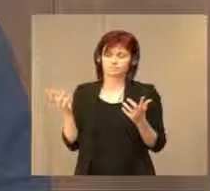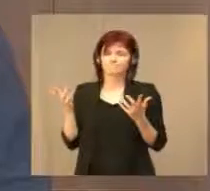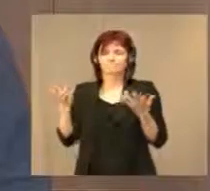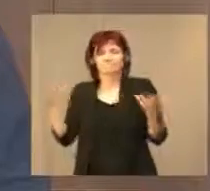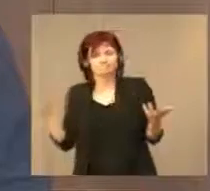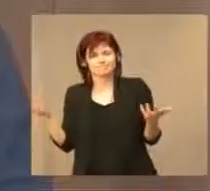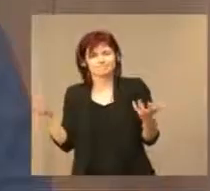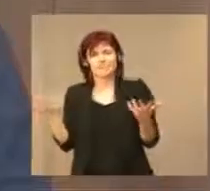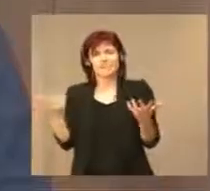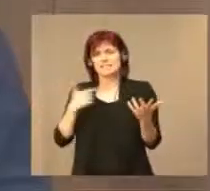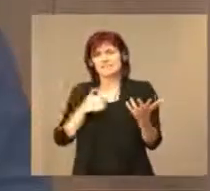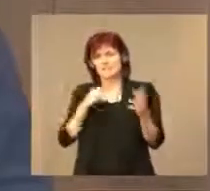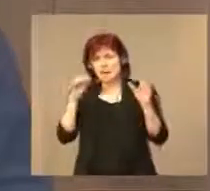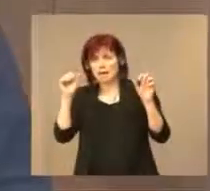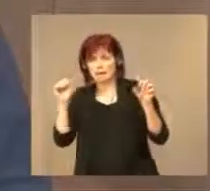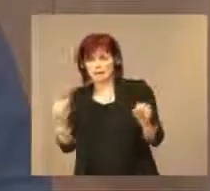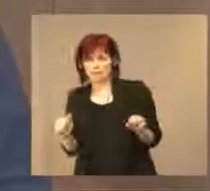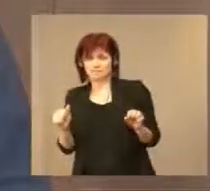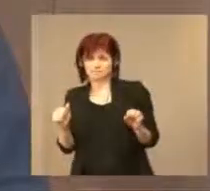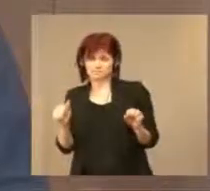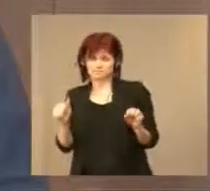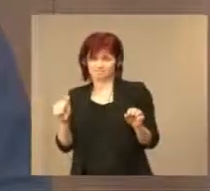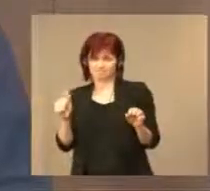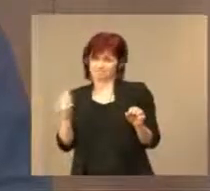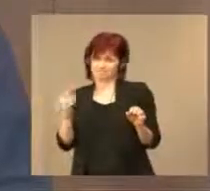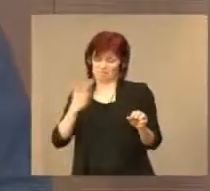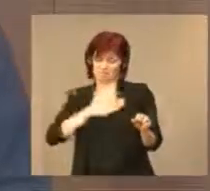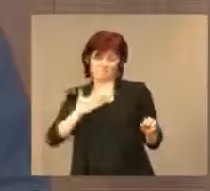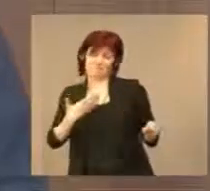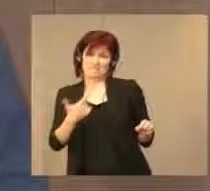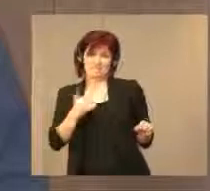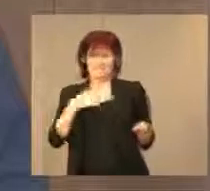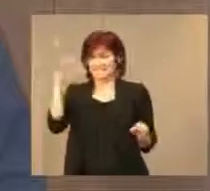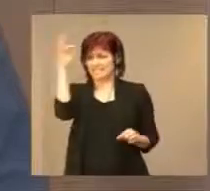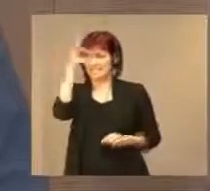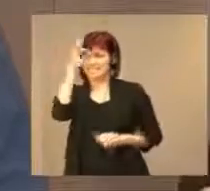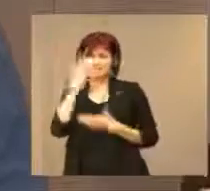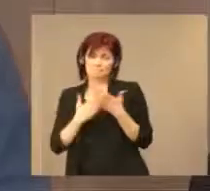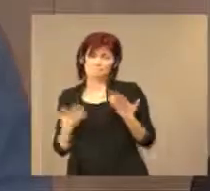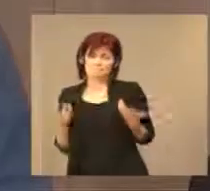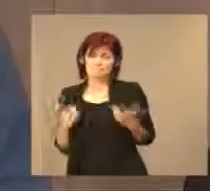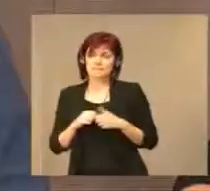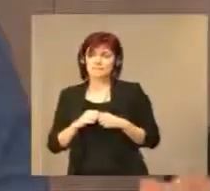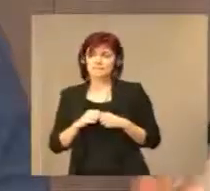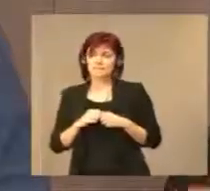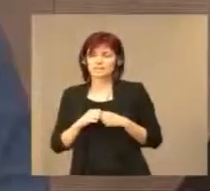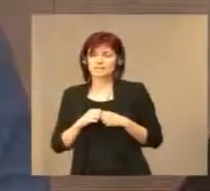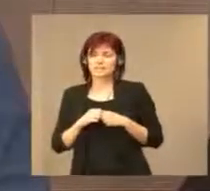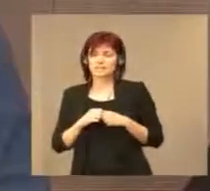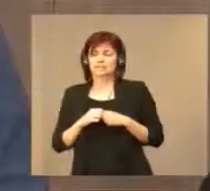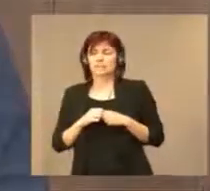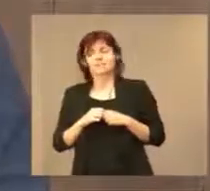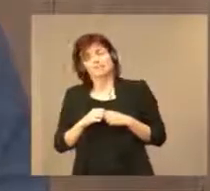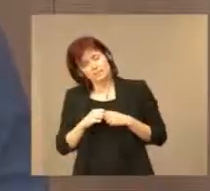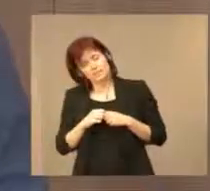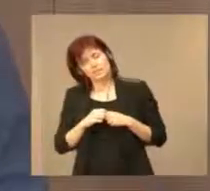and I can even talk about my own ignorance, but I believe that, you know, when we